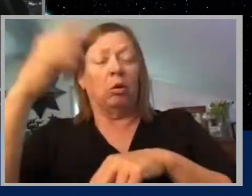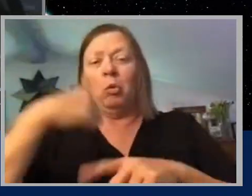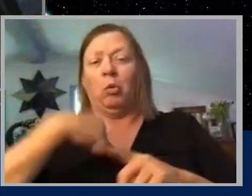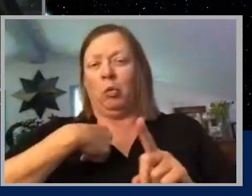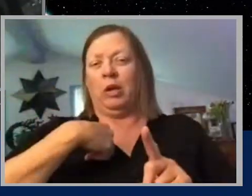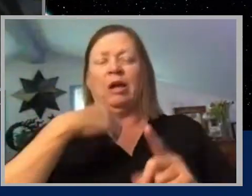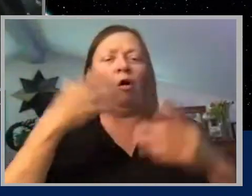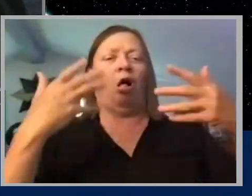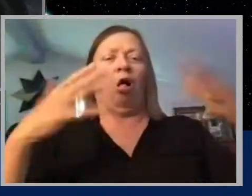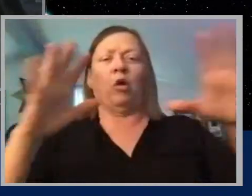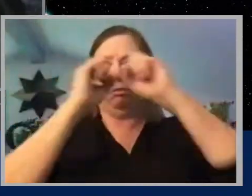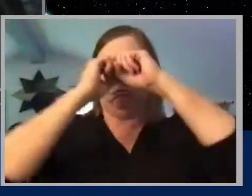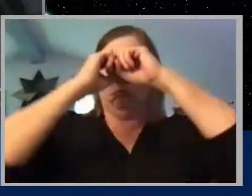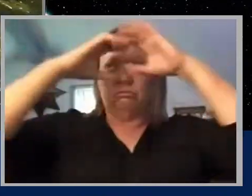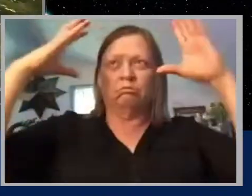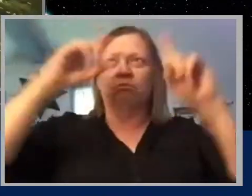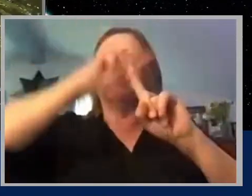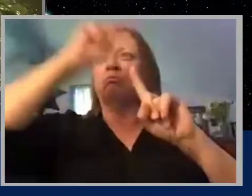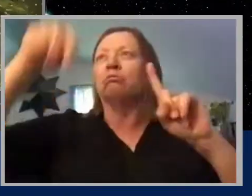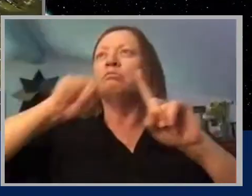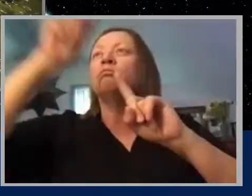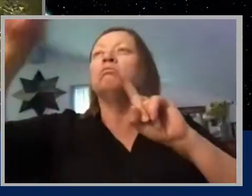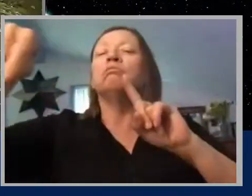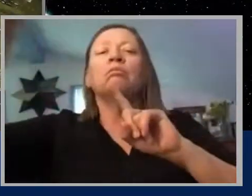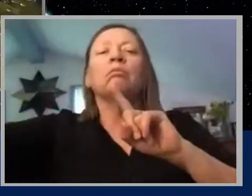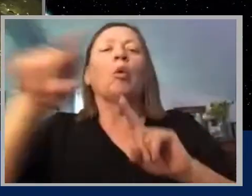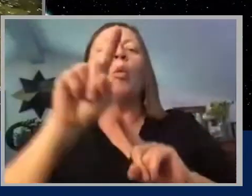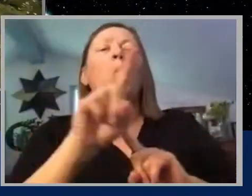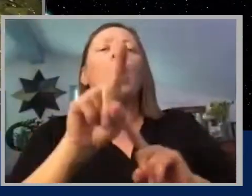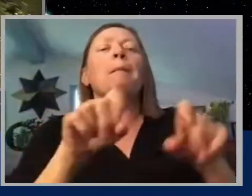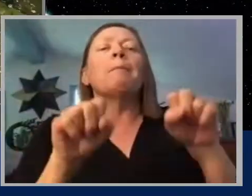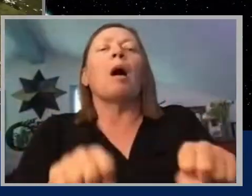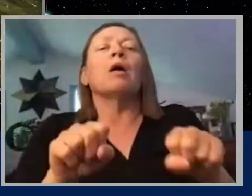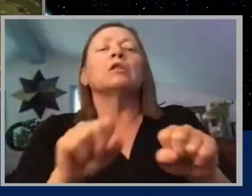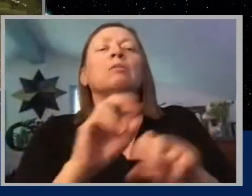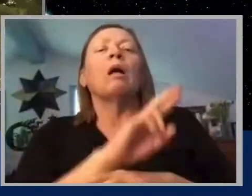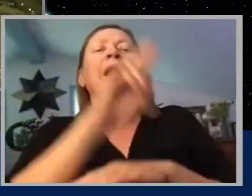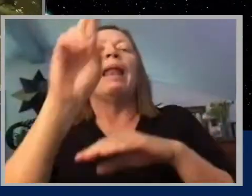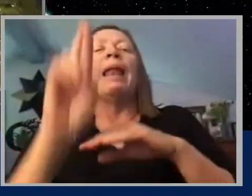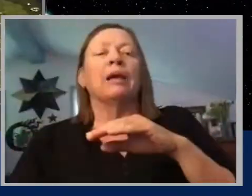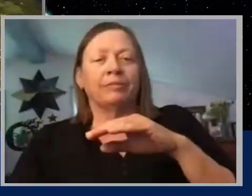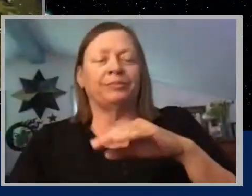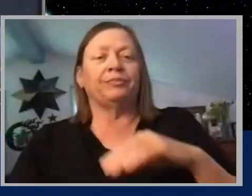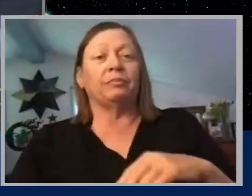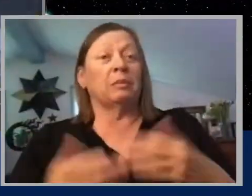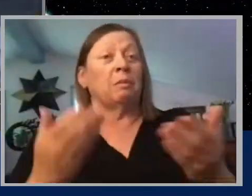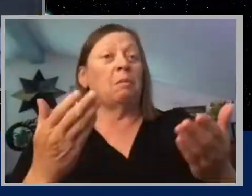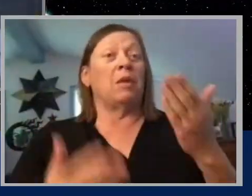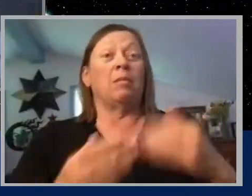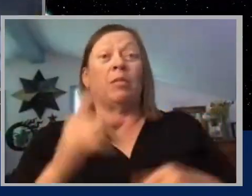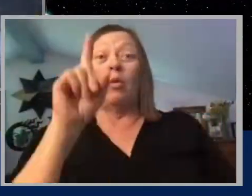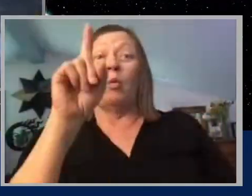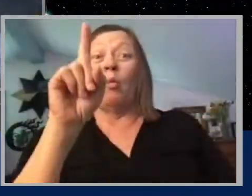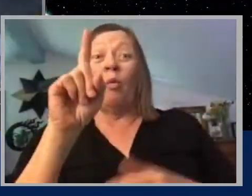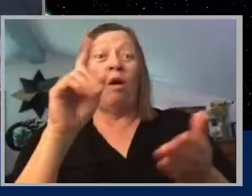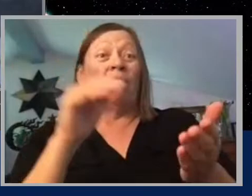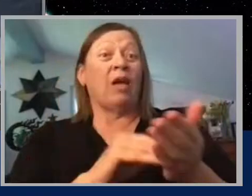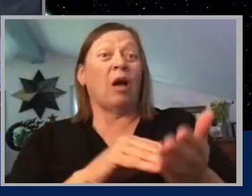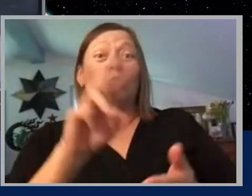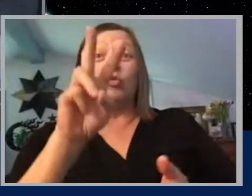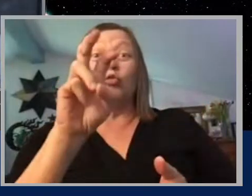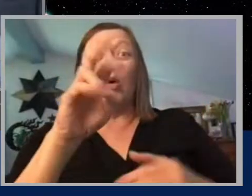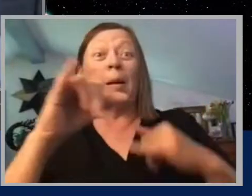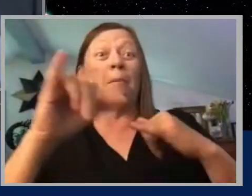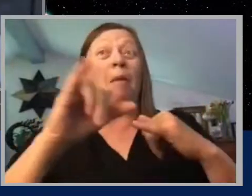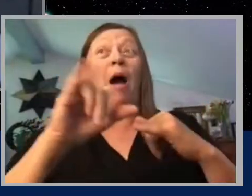land away from that site that we have to go and protect. We could be 1,200 nautical miles away from the coast of America. And so if you